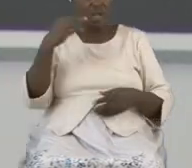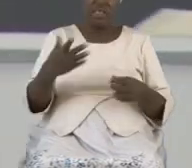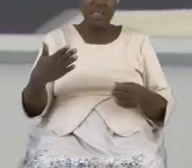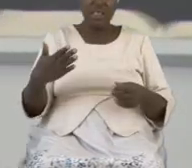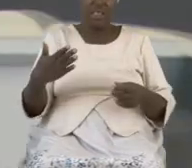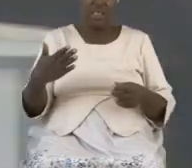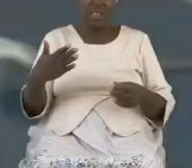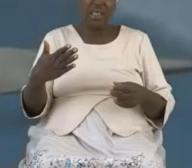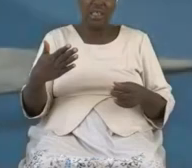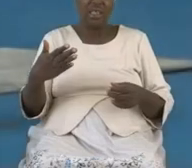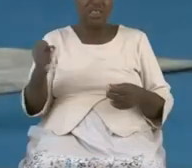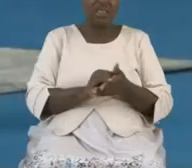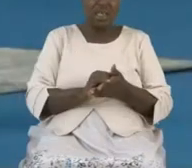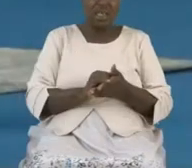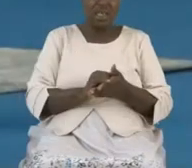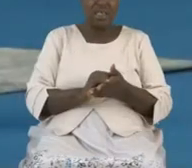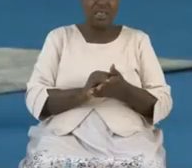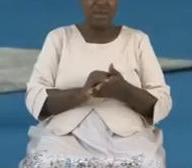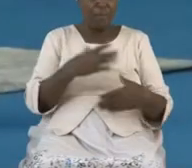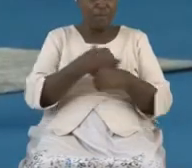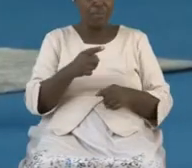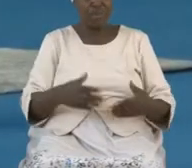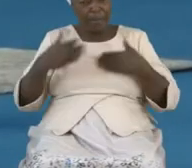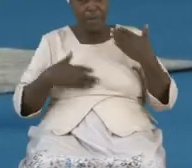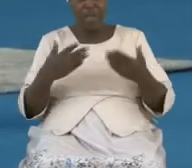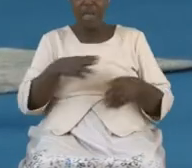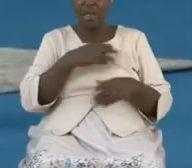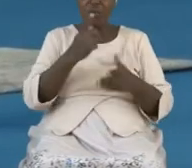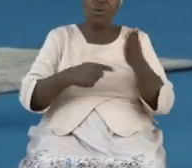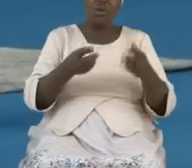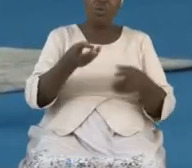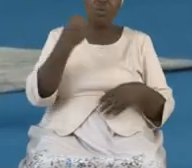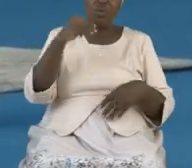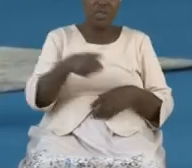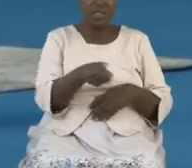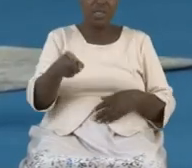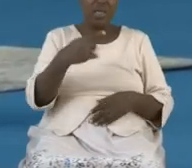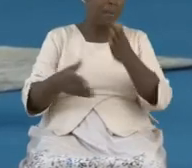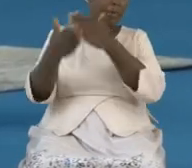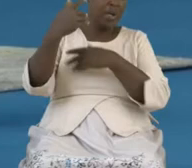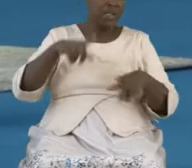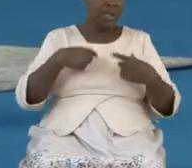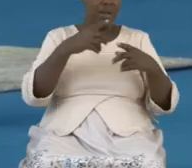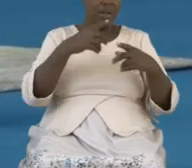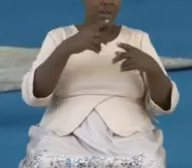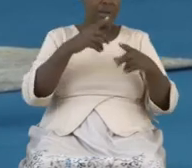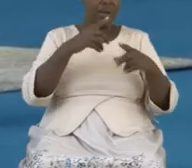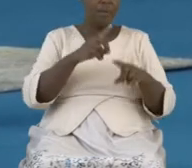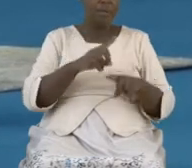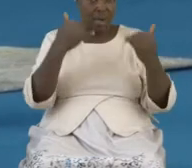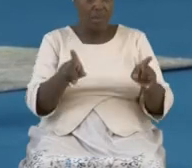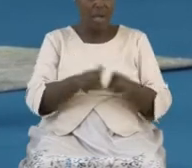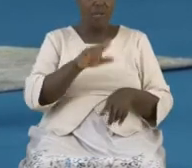you, what were they? The former life. Now, as children of God, there's